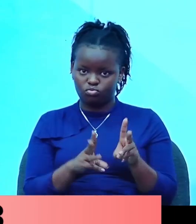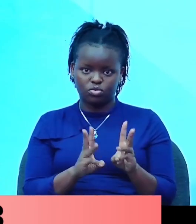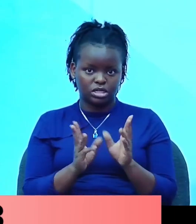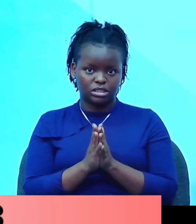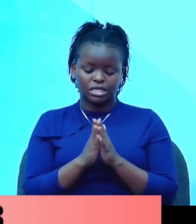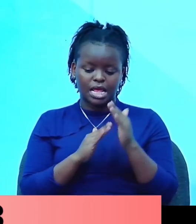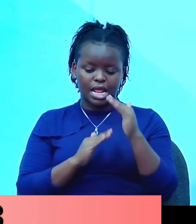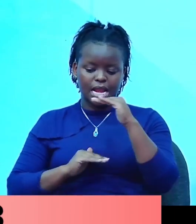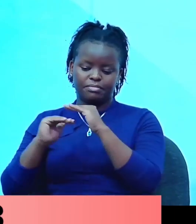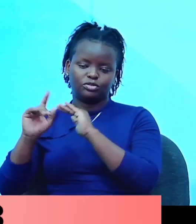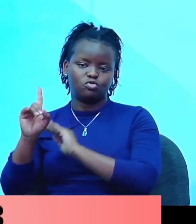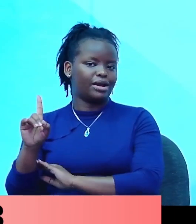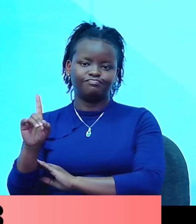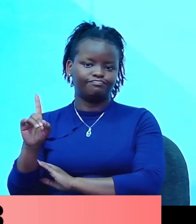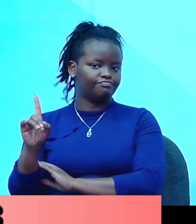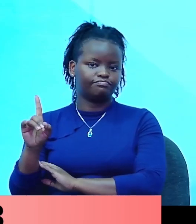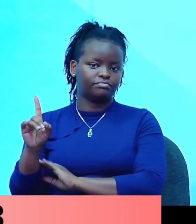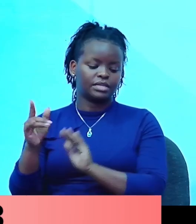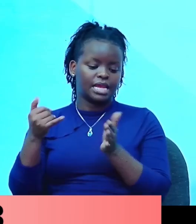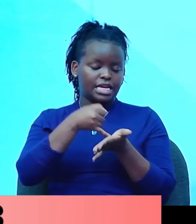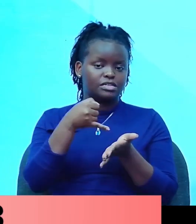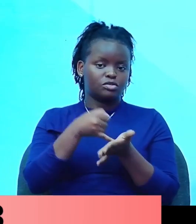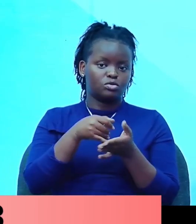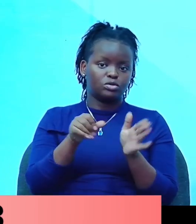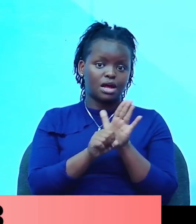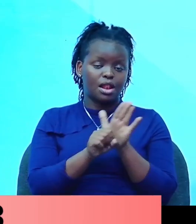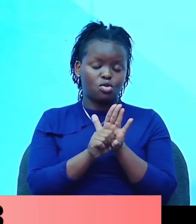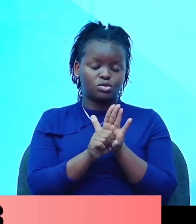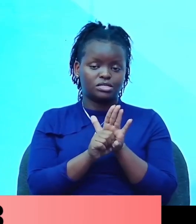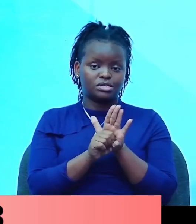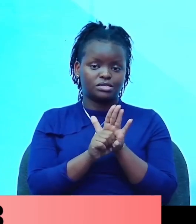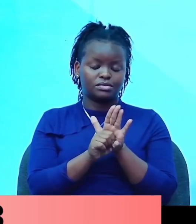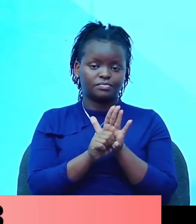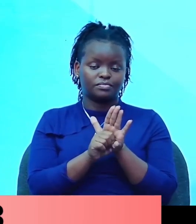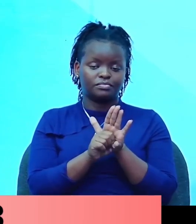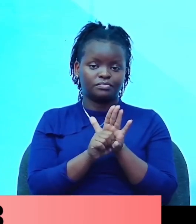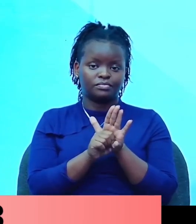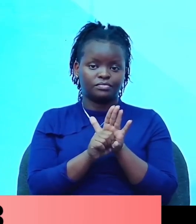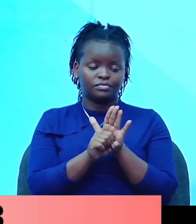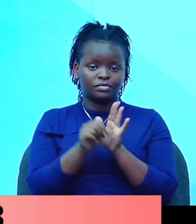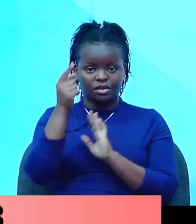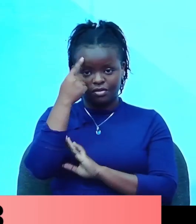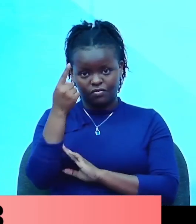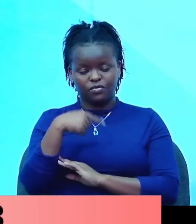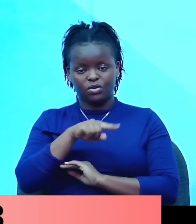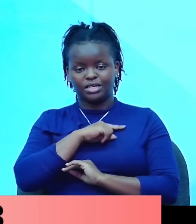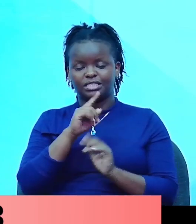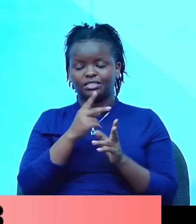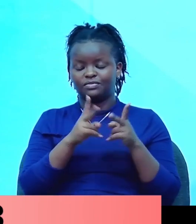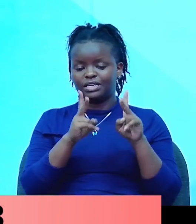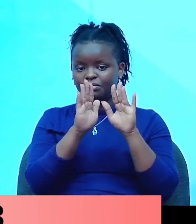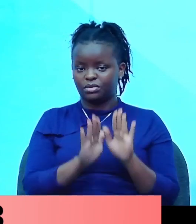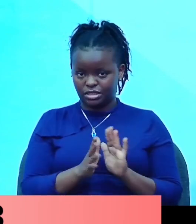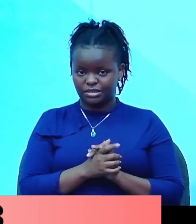one. So it includes a lot of people, which for us is very important. There